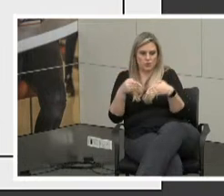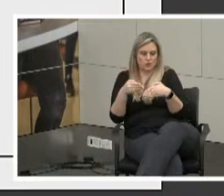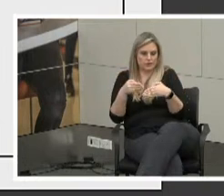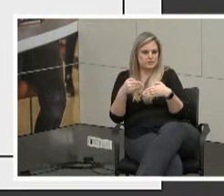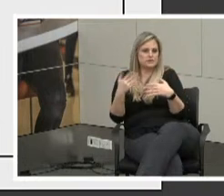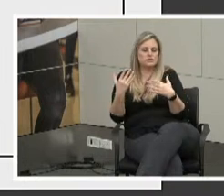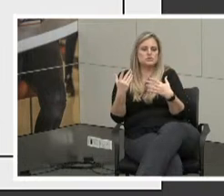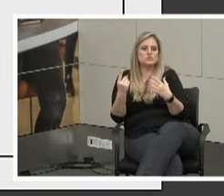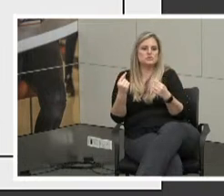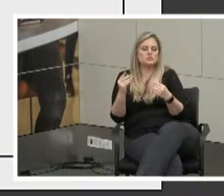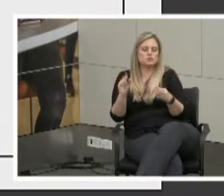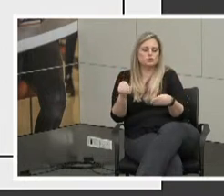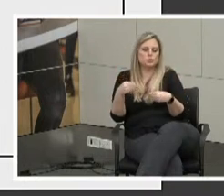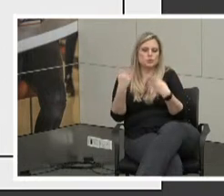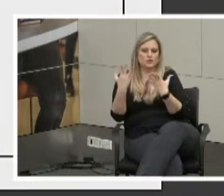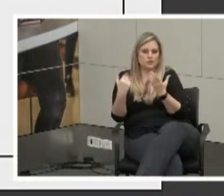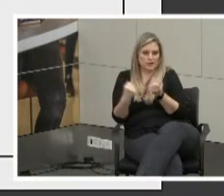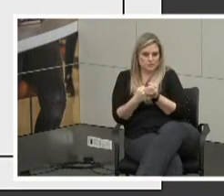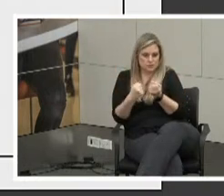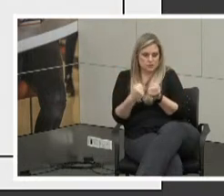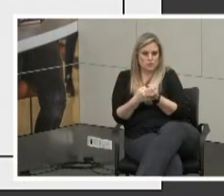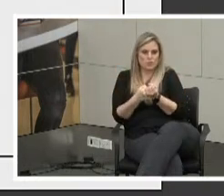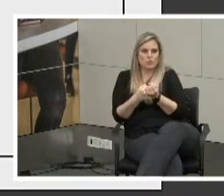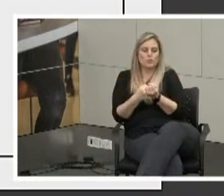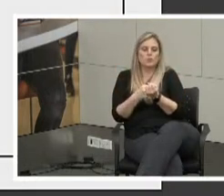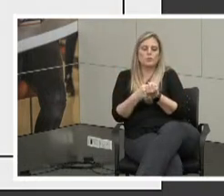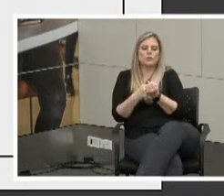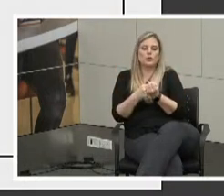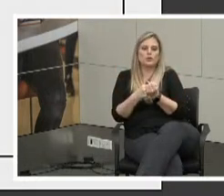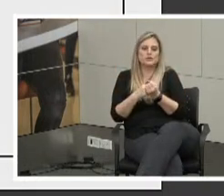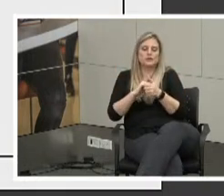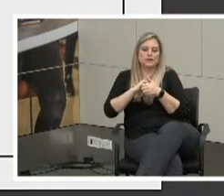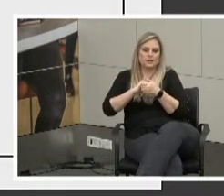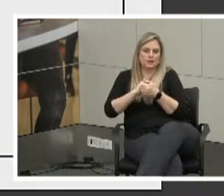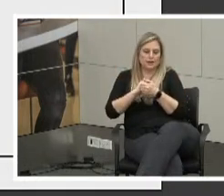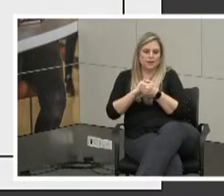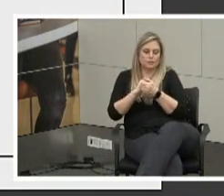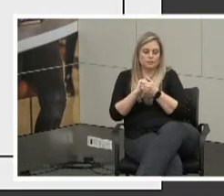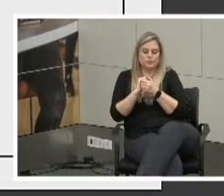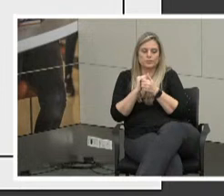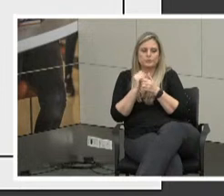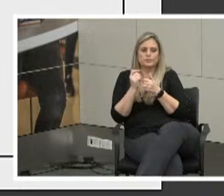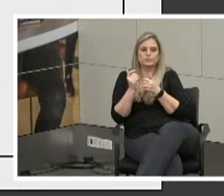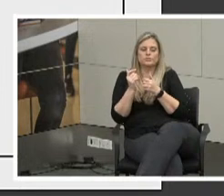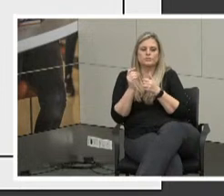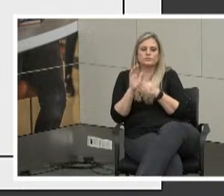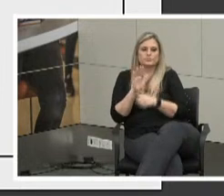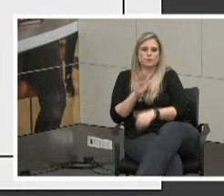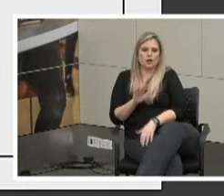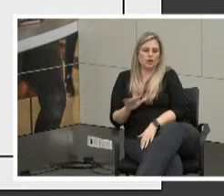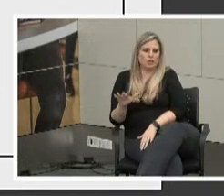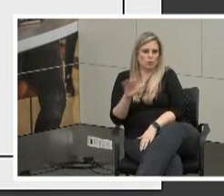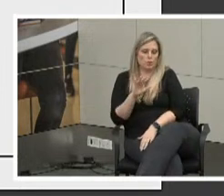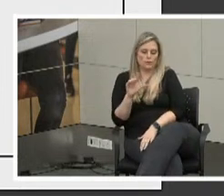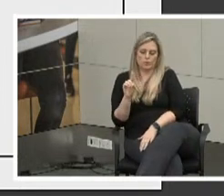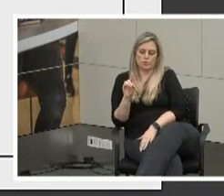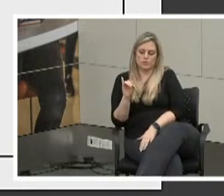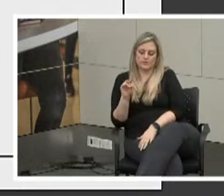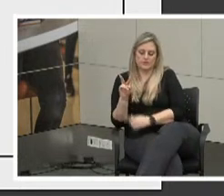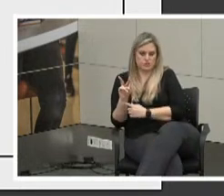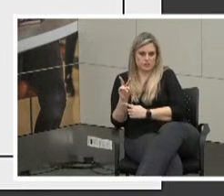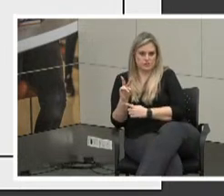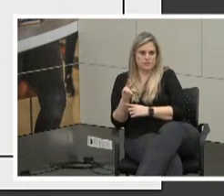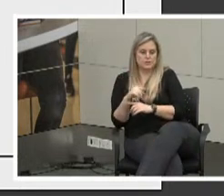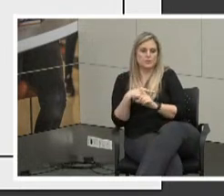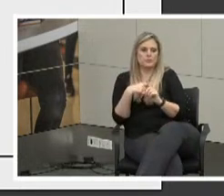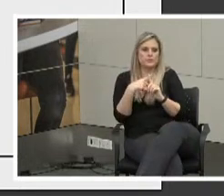providing support in collaboration across um our Divi our divisions as well